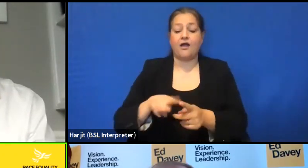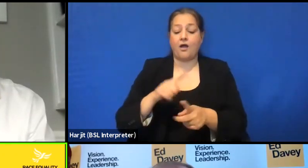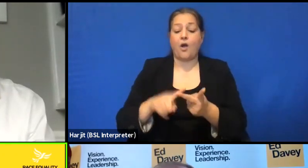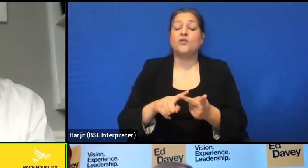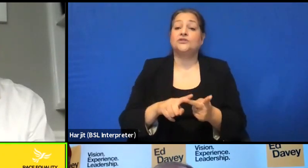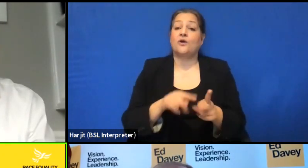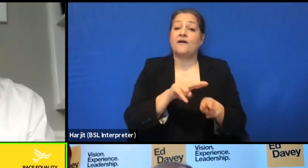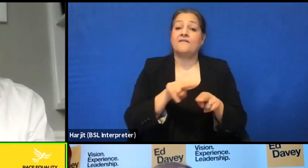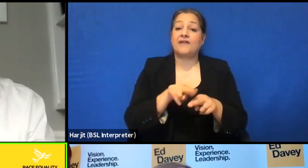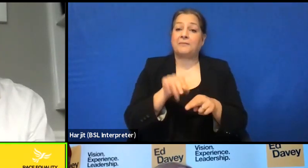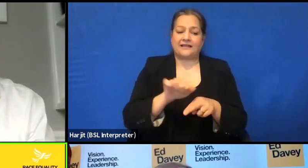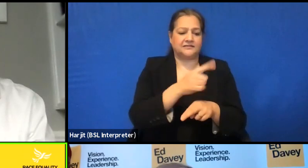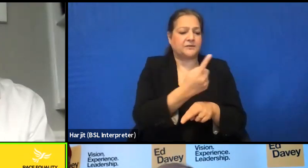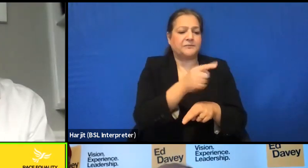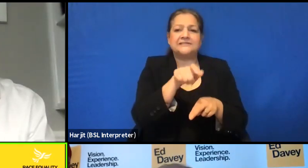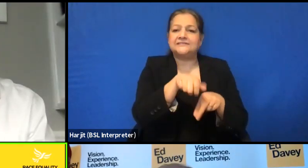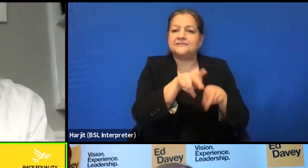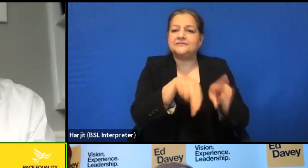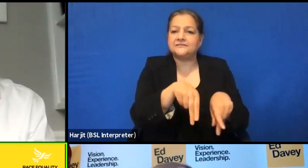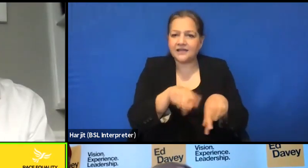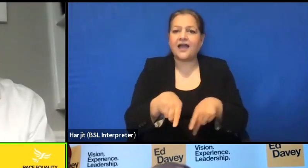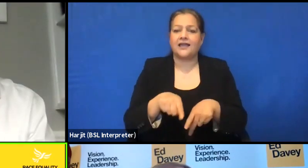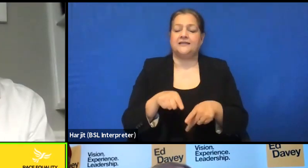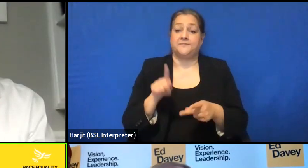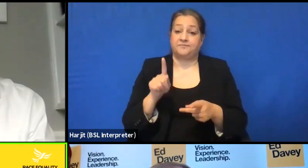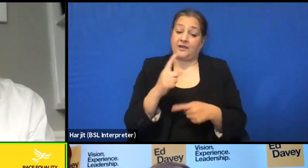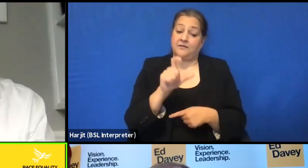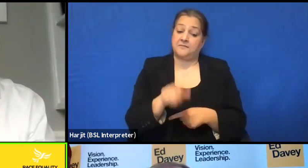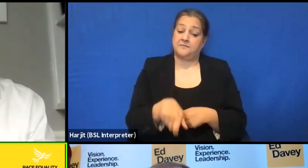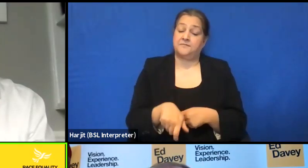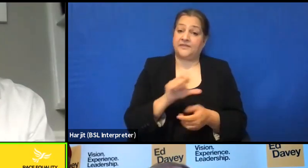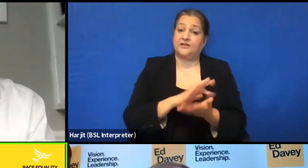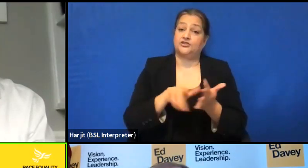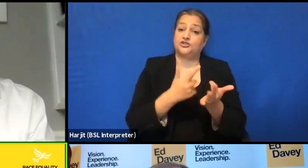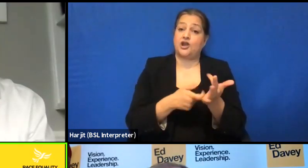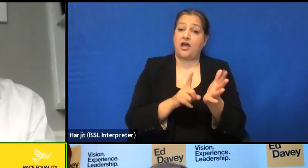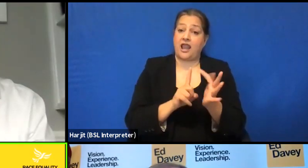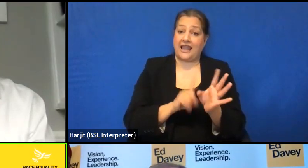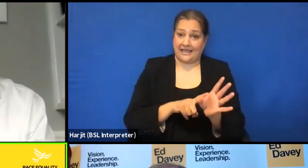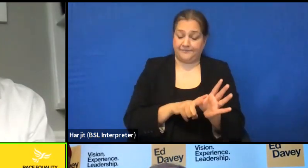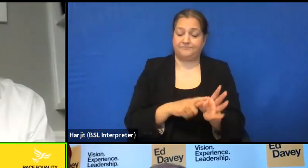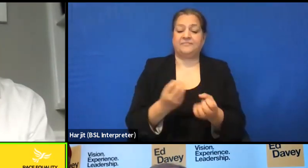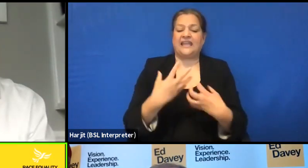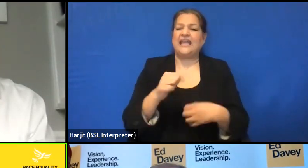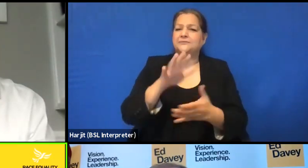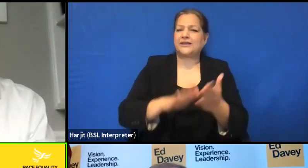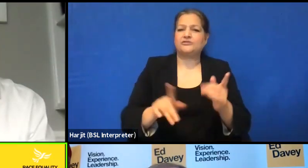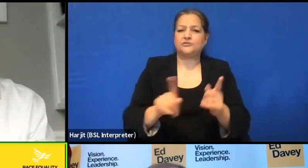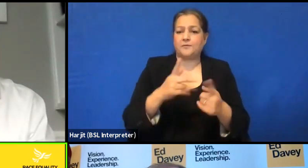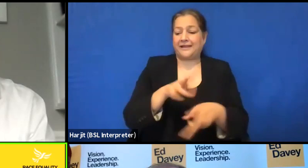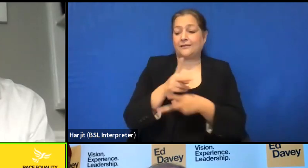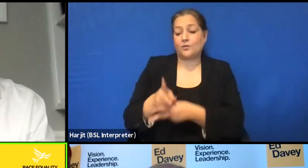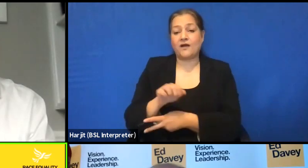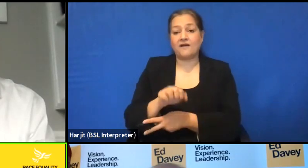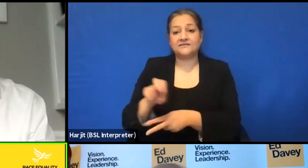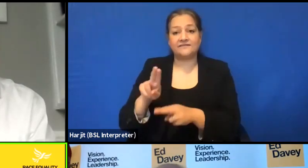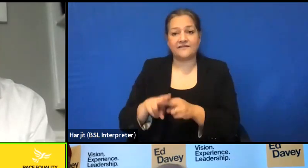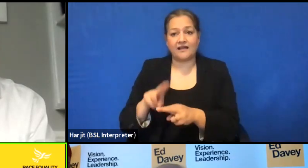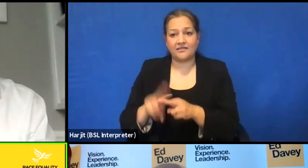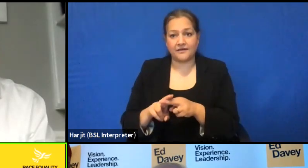Charlie who relayed the experience that he had had looking after his father and also of others